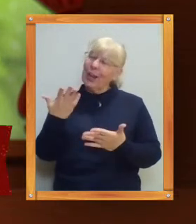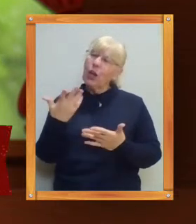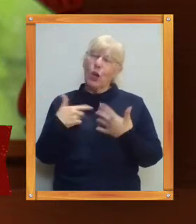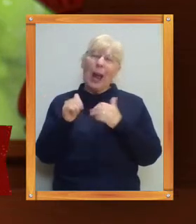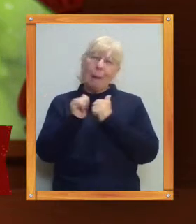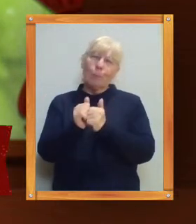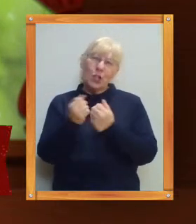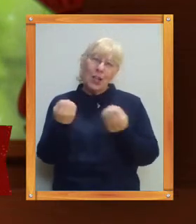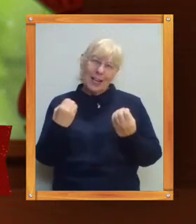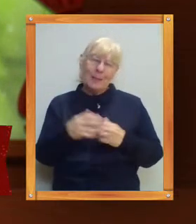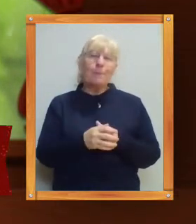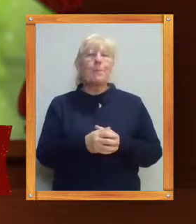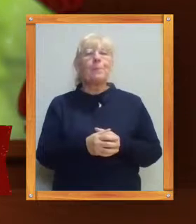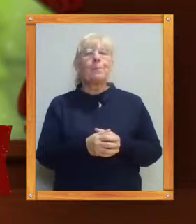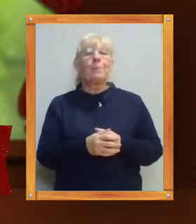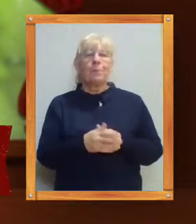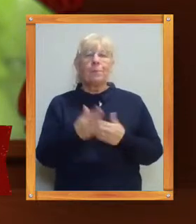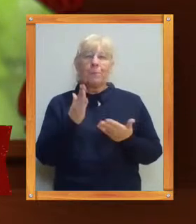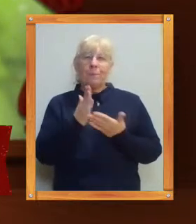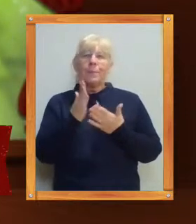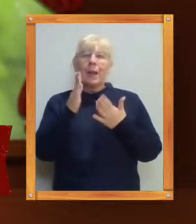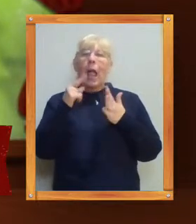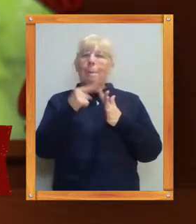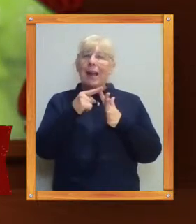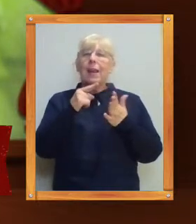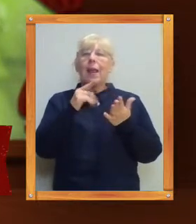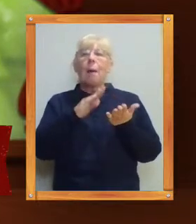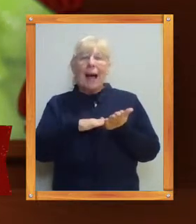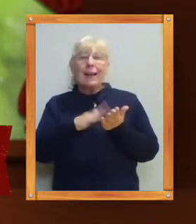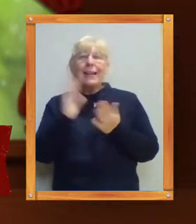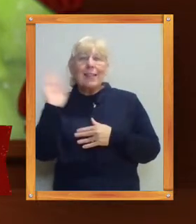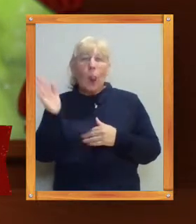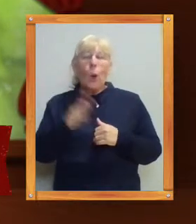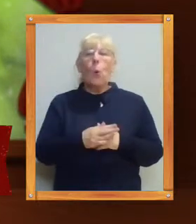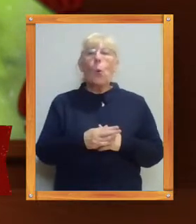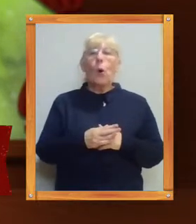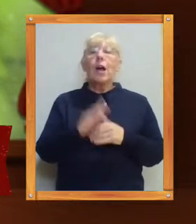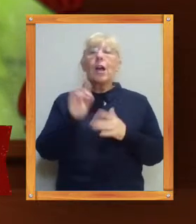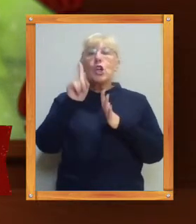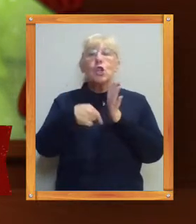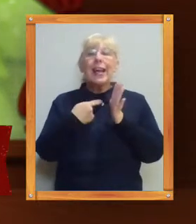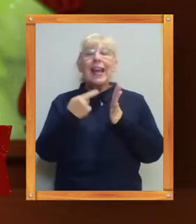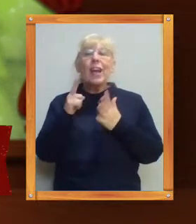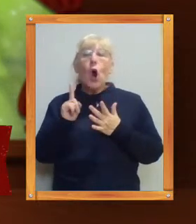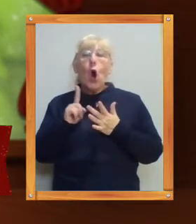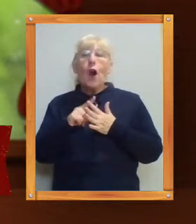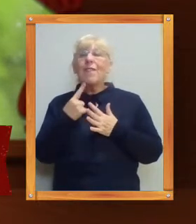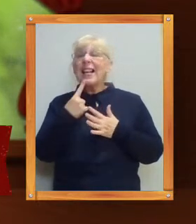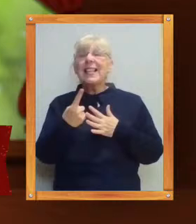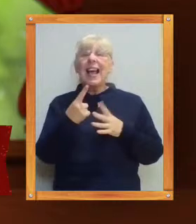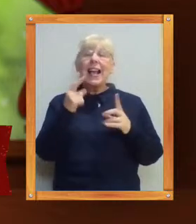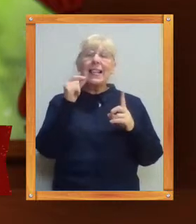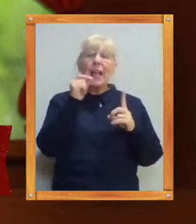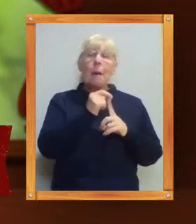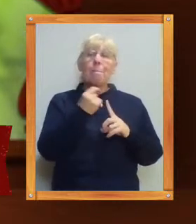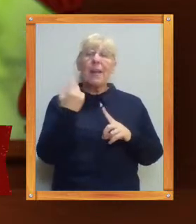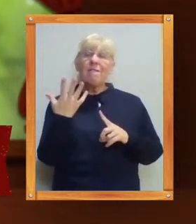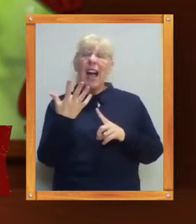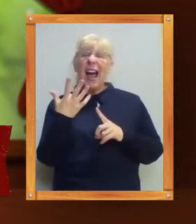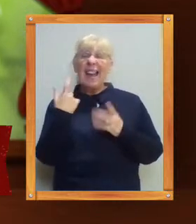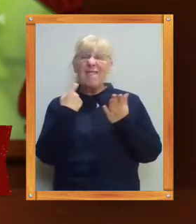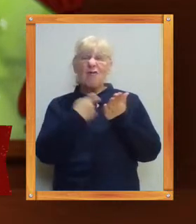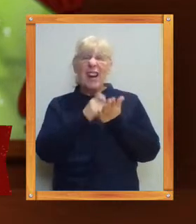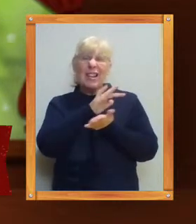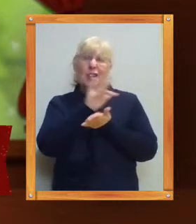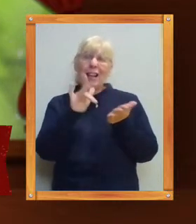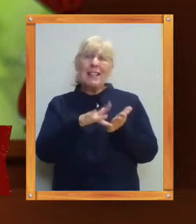Helena Hamilton and Mandy Clayton, cheers for shouting in. Jane Irvine, loved all the boys and girls from the P5s at Randalstown Central tonight. They were very good, weren't